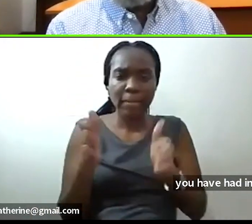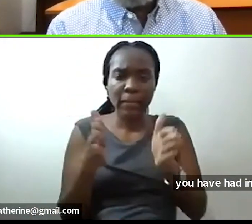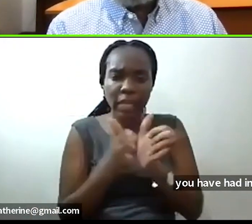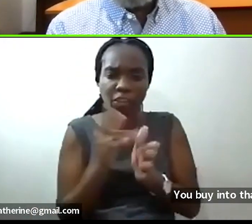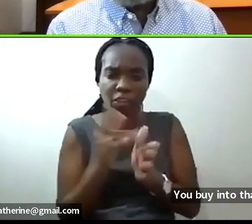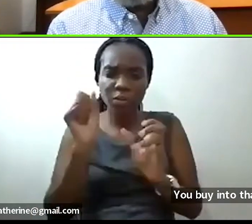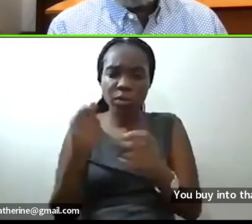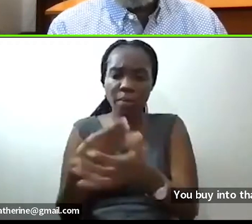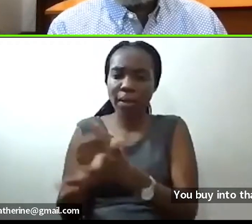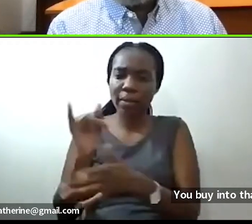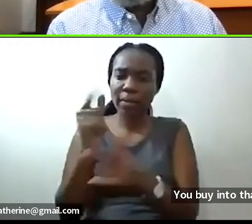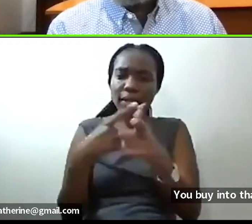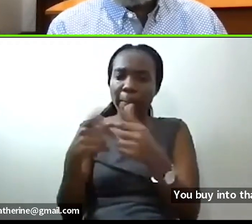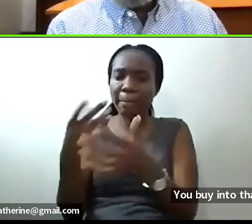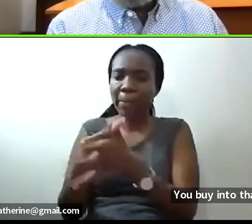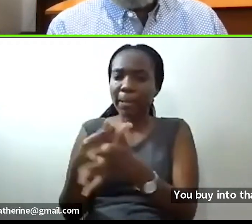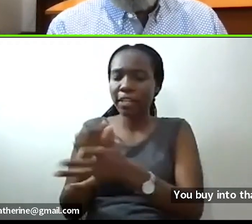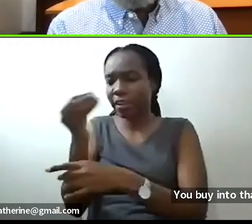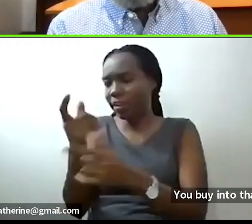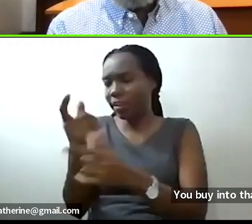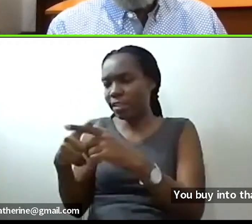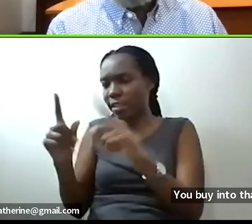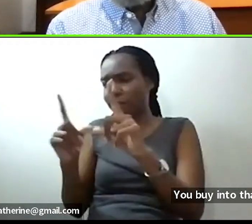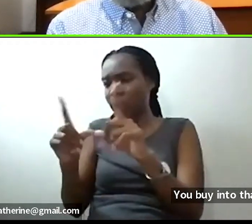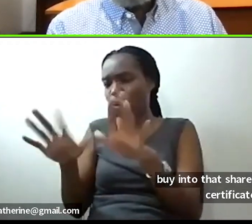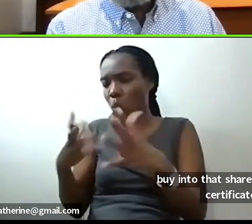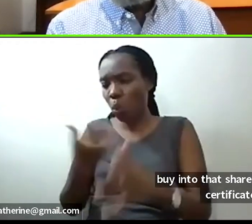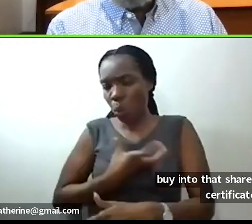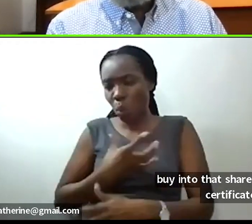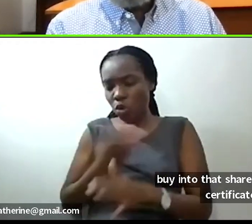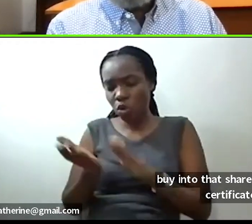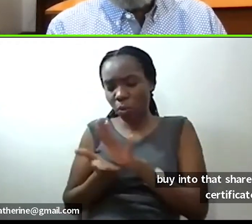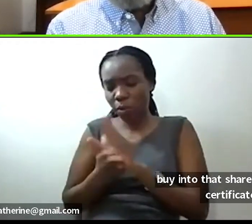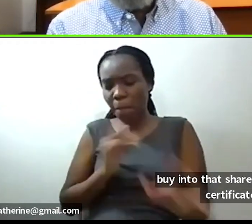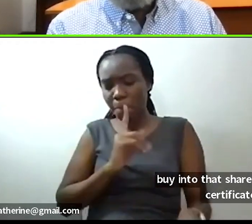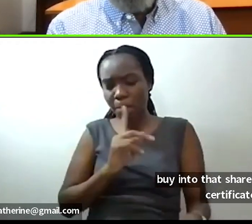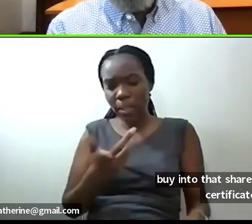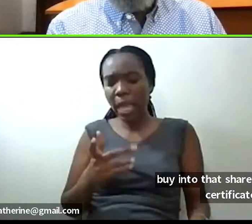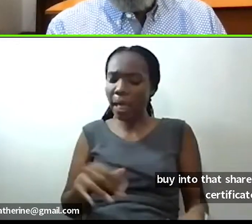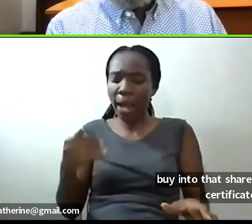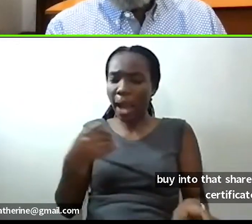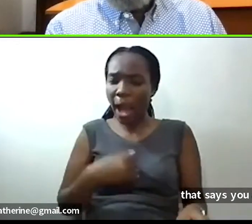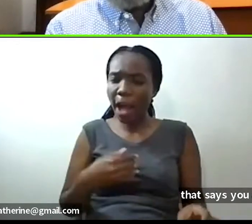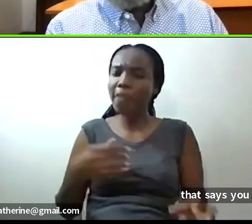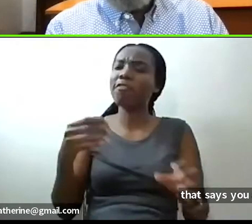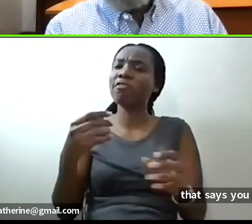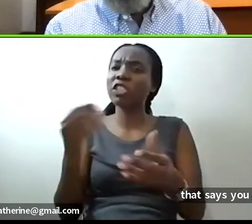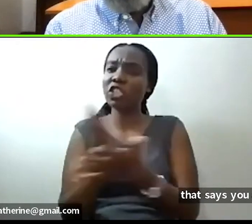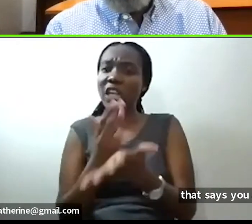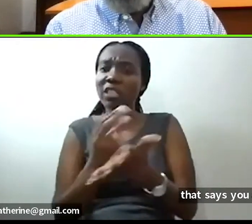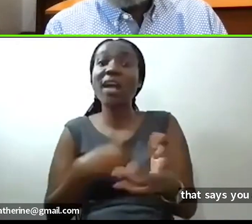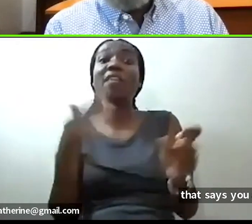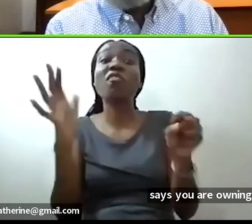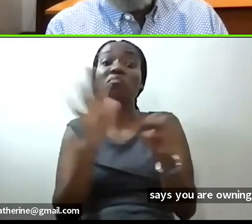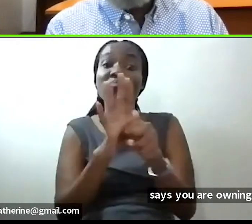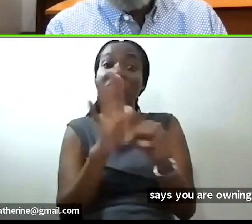certificate or an ownership document that says you are owning so many shares for a certain company. So you have given them